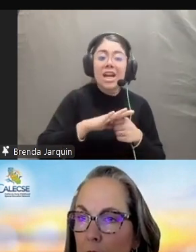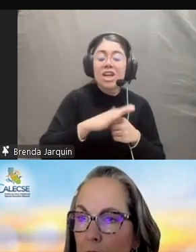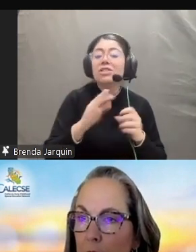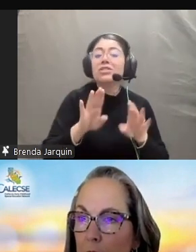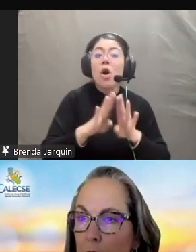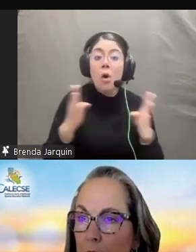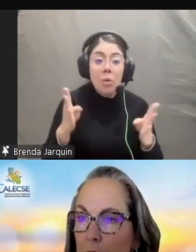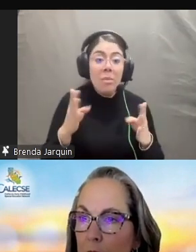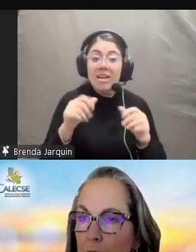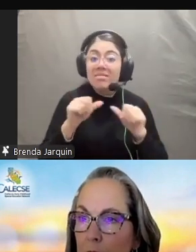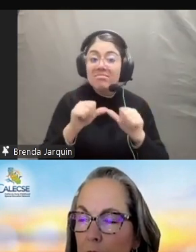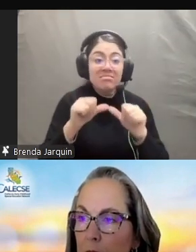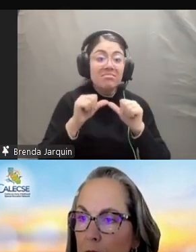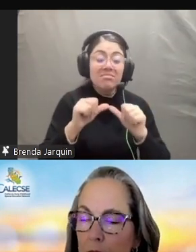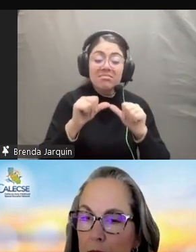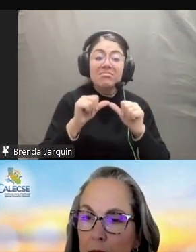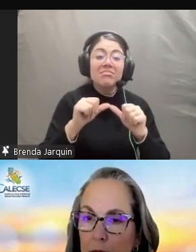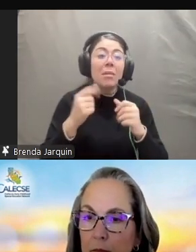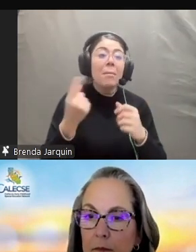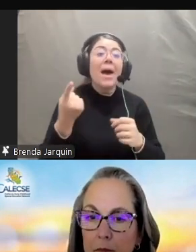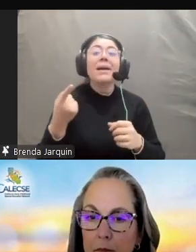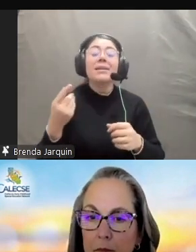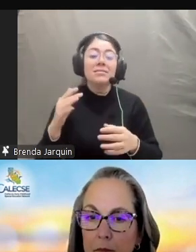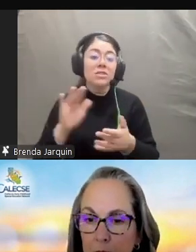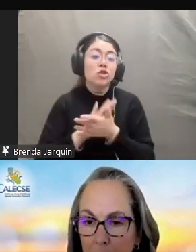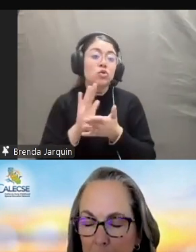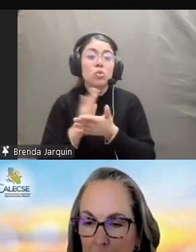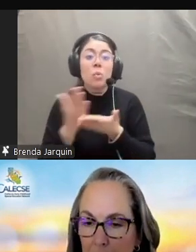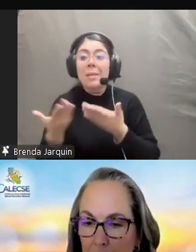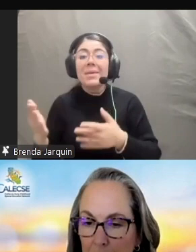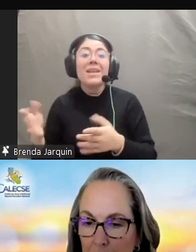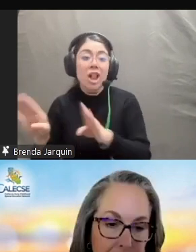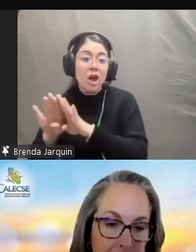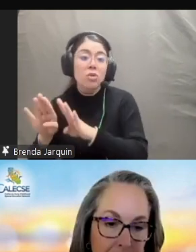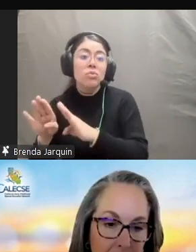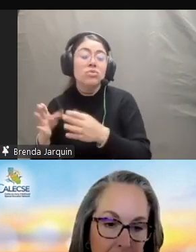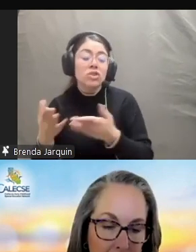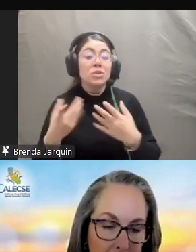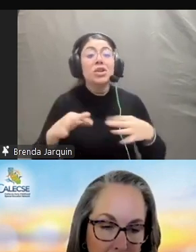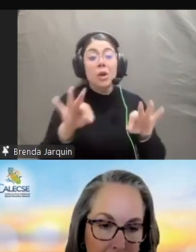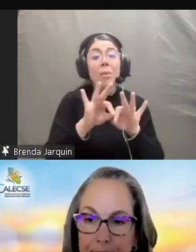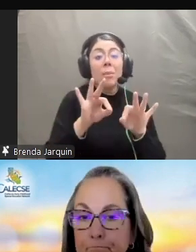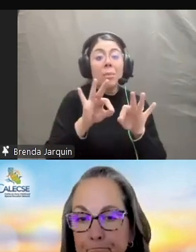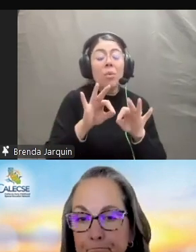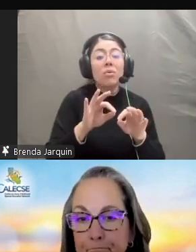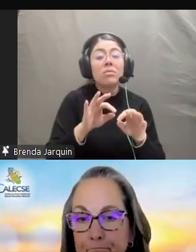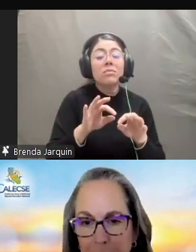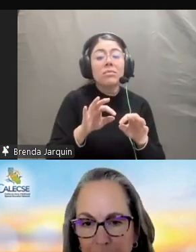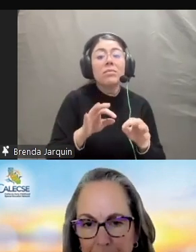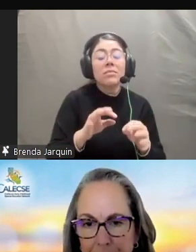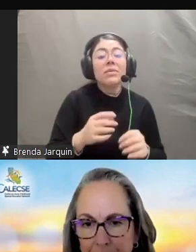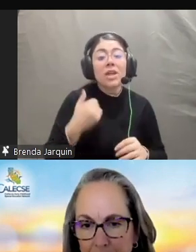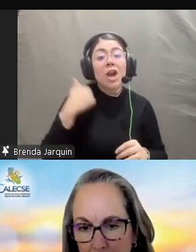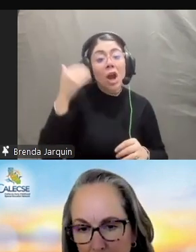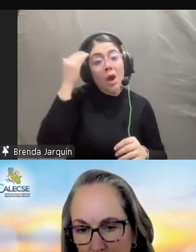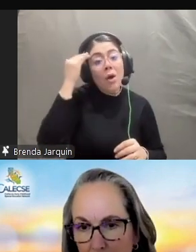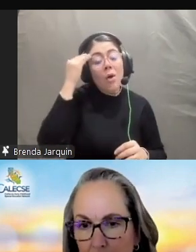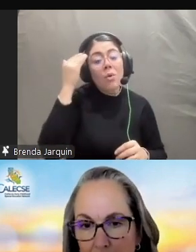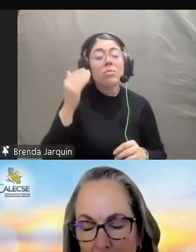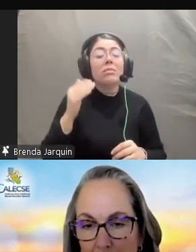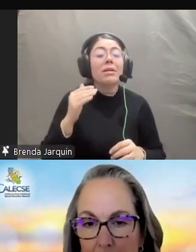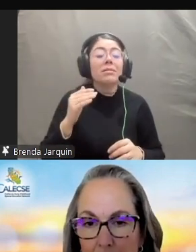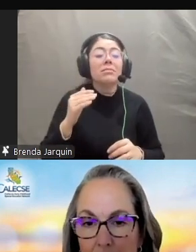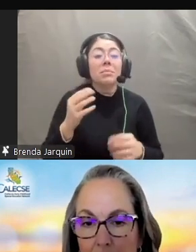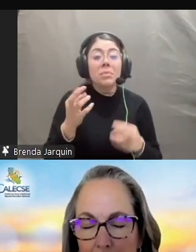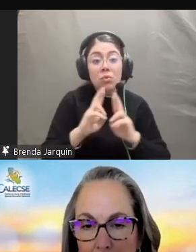is your plan for late referrals so that those don't get missed? So again, here's the link to all the resources.